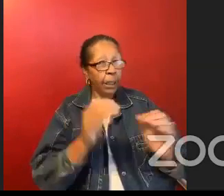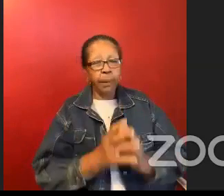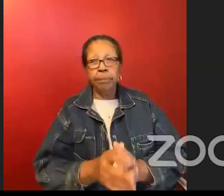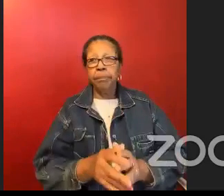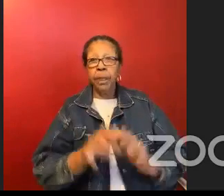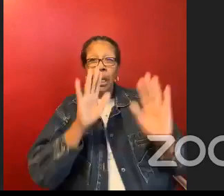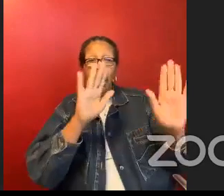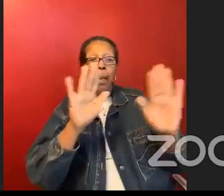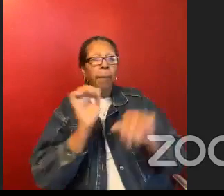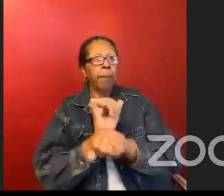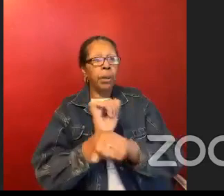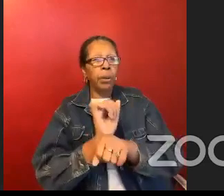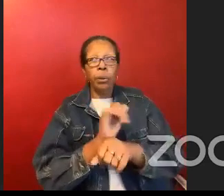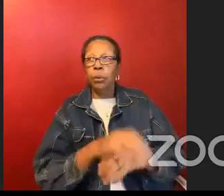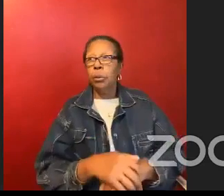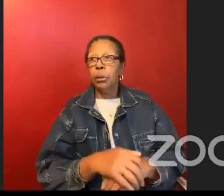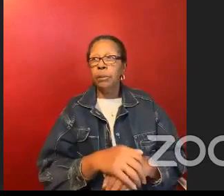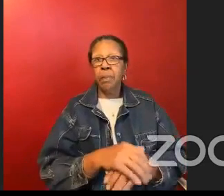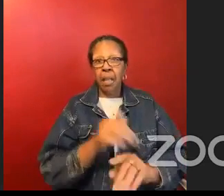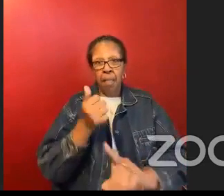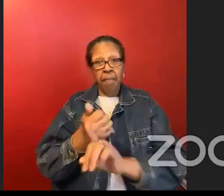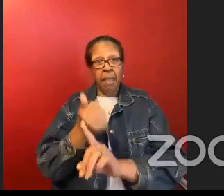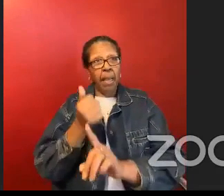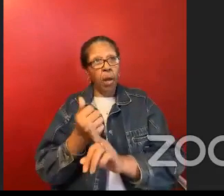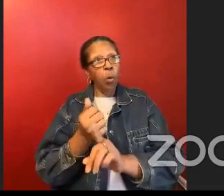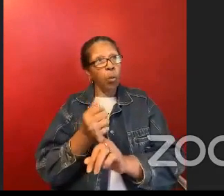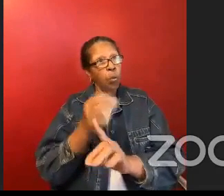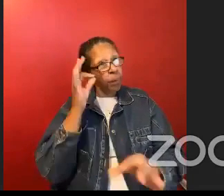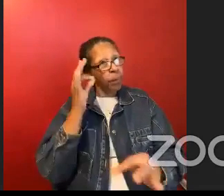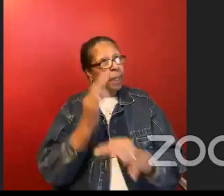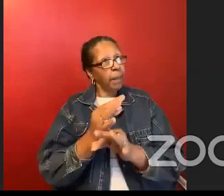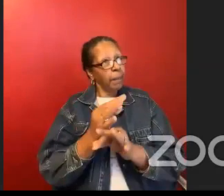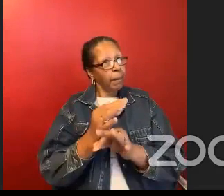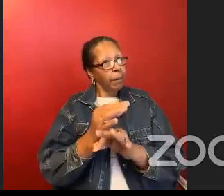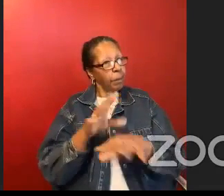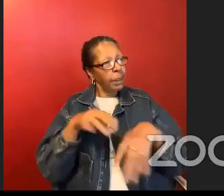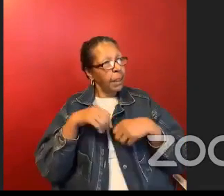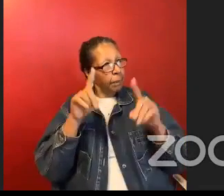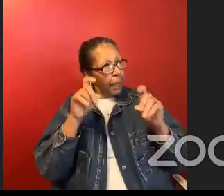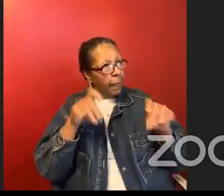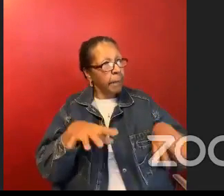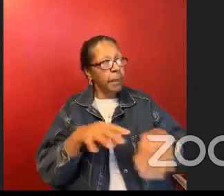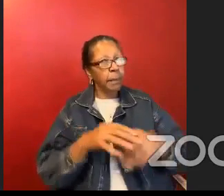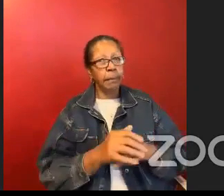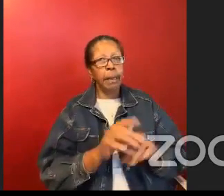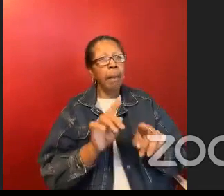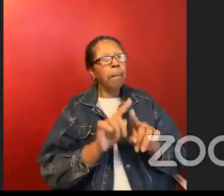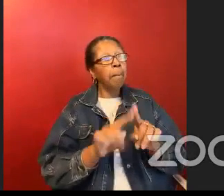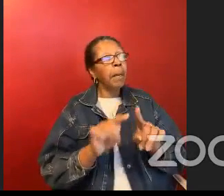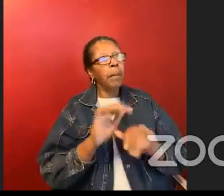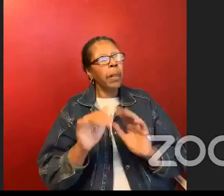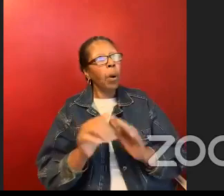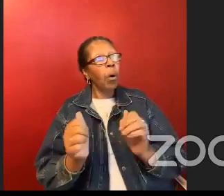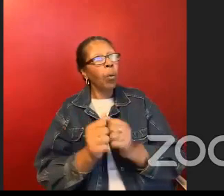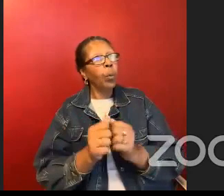tested in many different situations. They were with Jesus